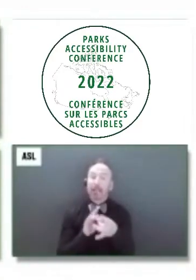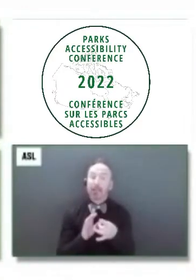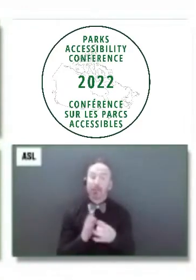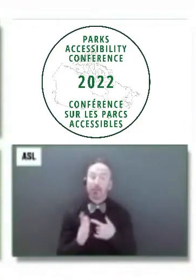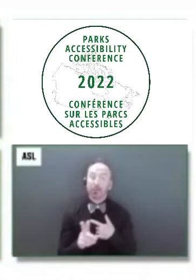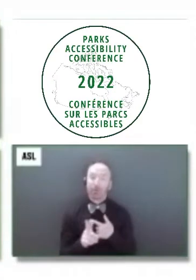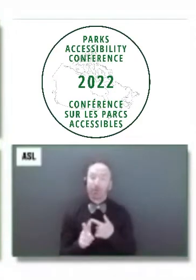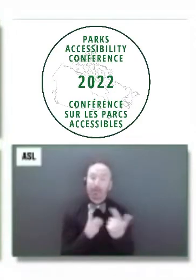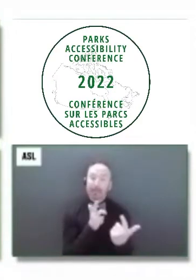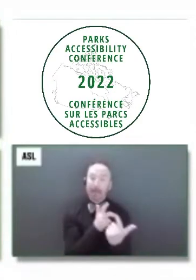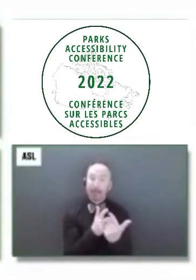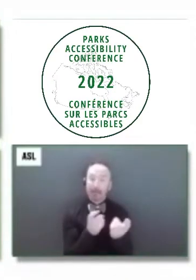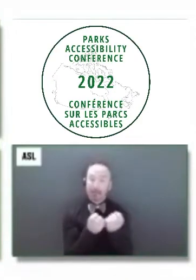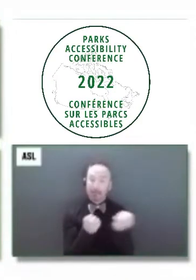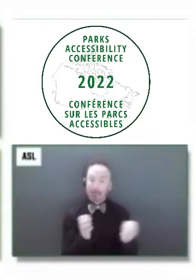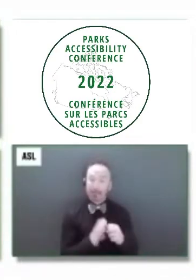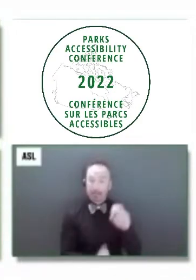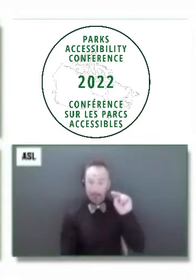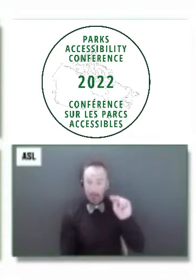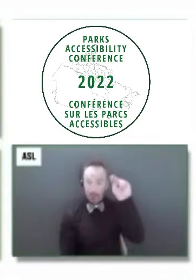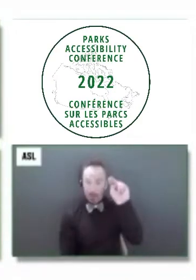north?